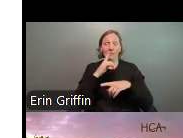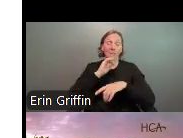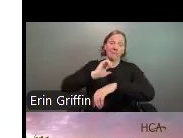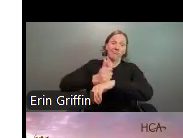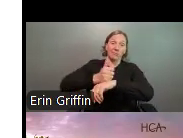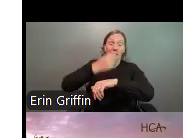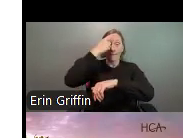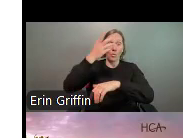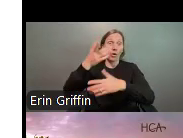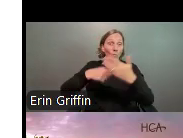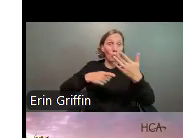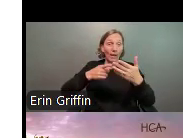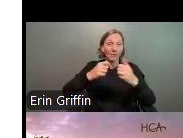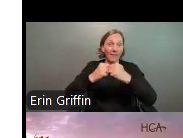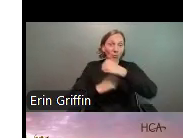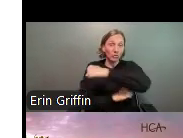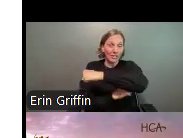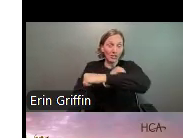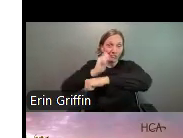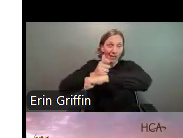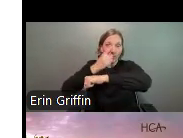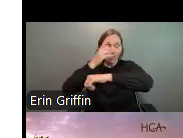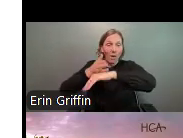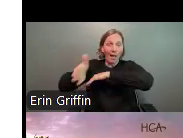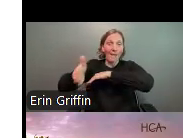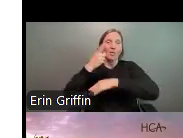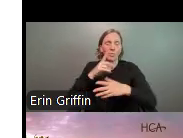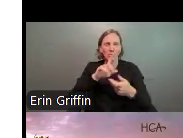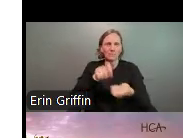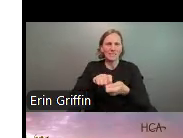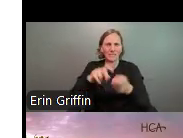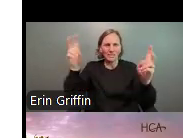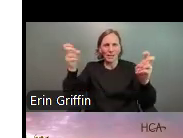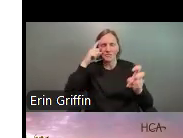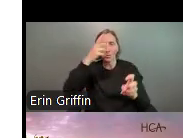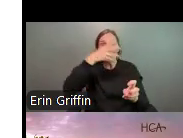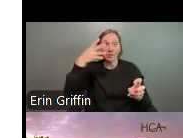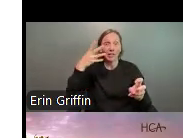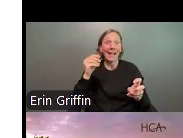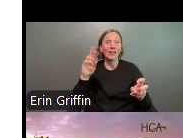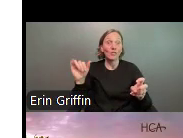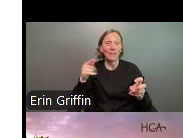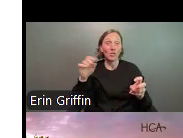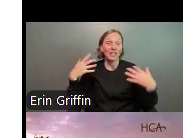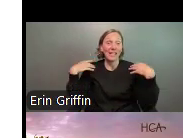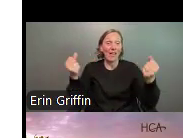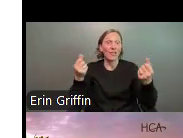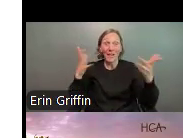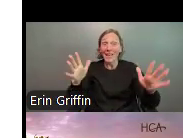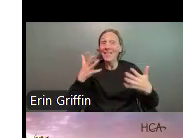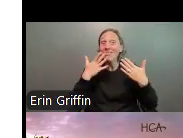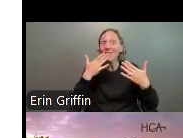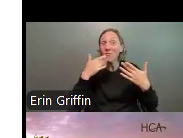to come after, where we focus on specific topics related to immigrant and refugee health. Thank you all for having me, and I'll turn it back over